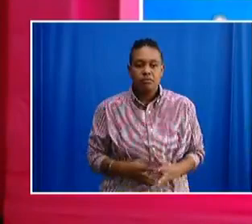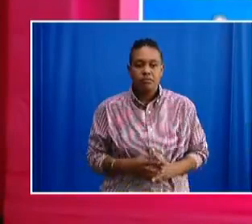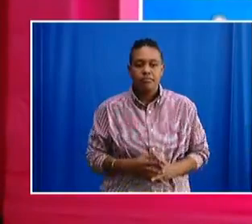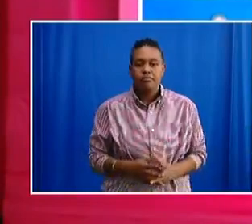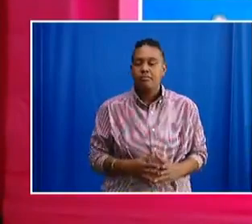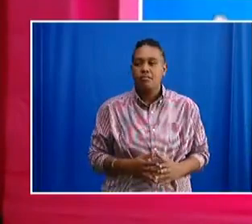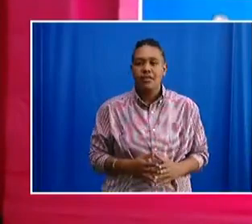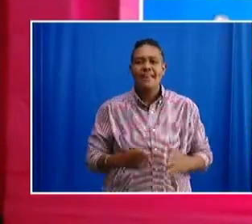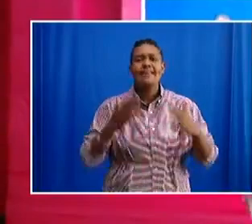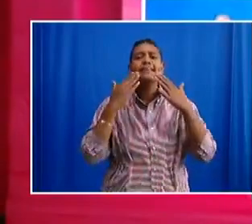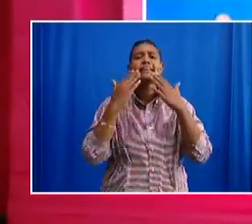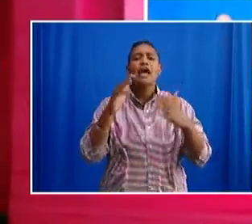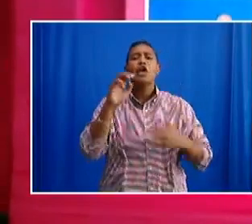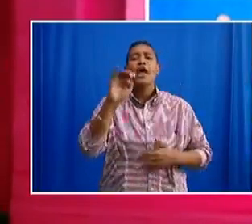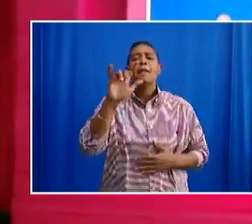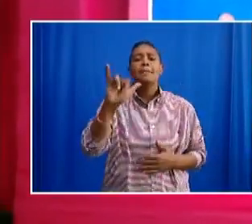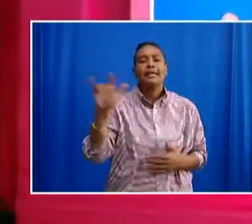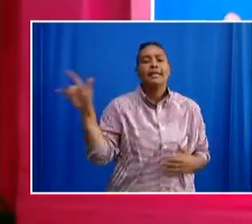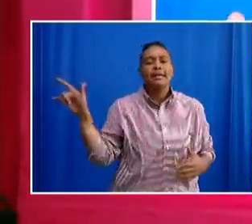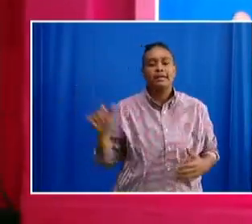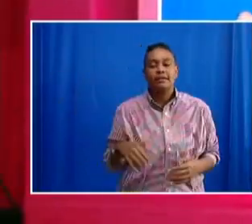Thank you, Emily.